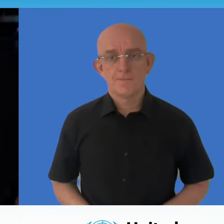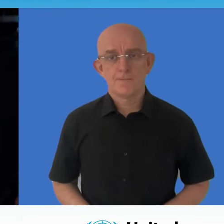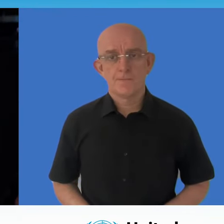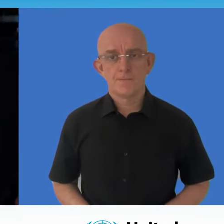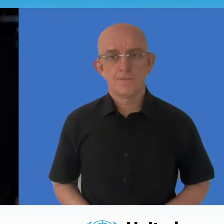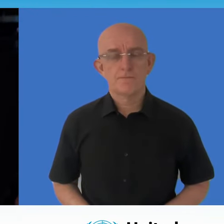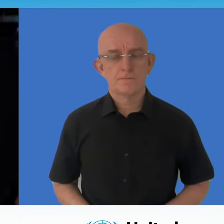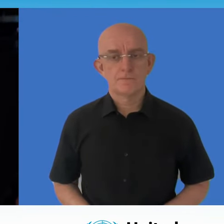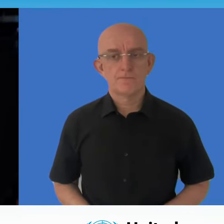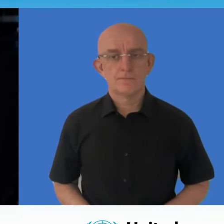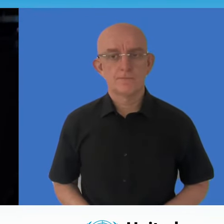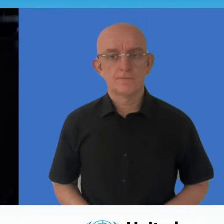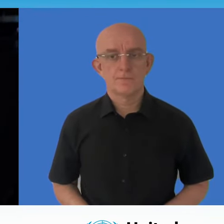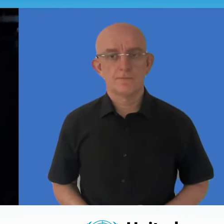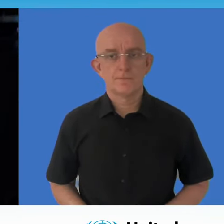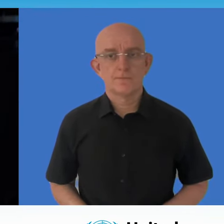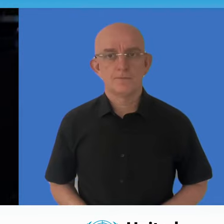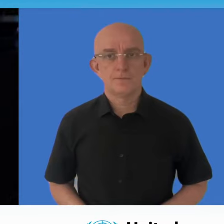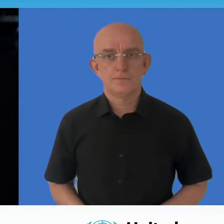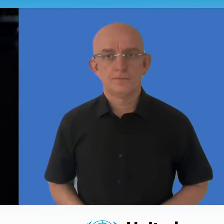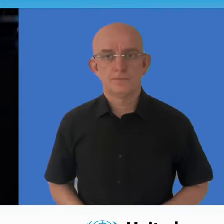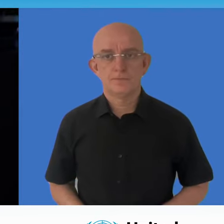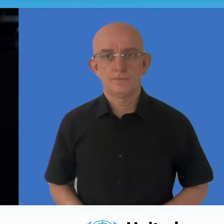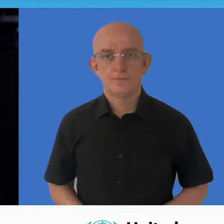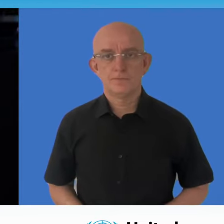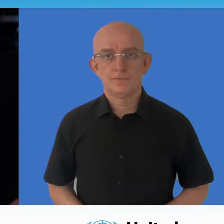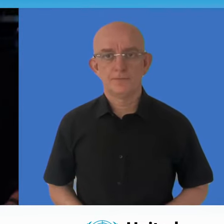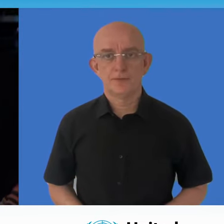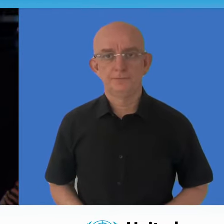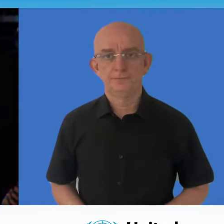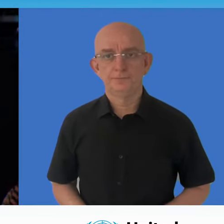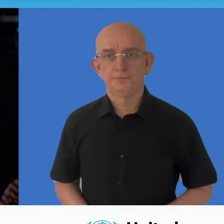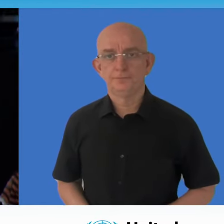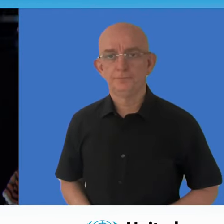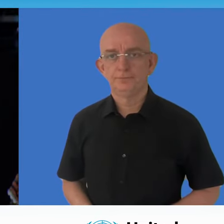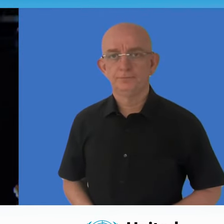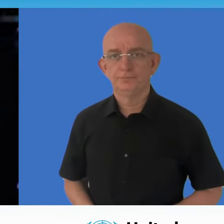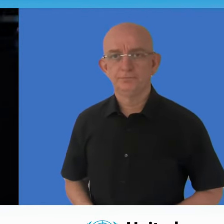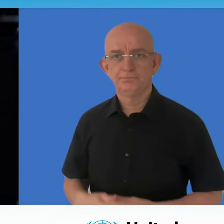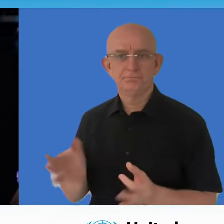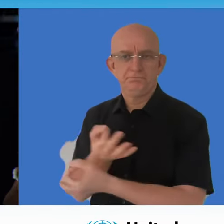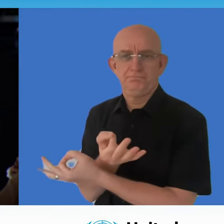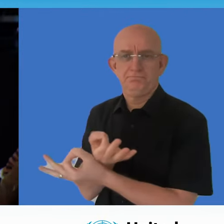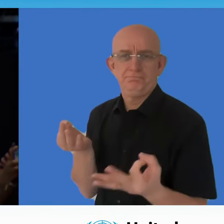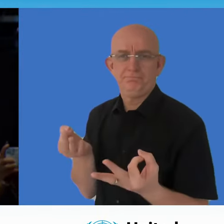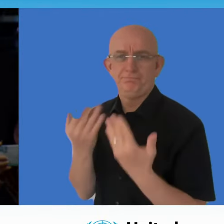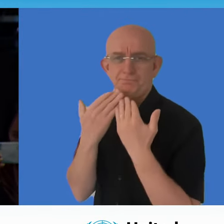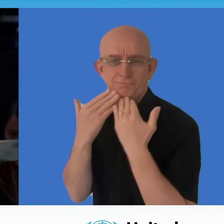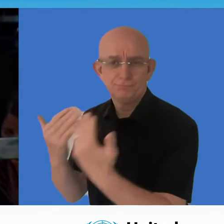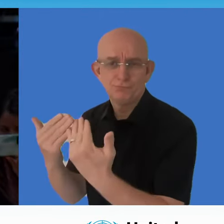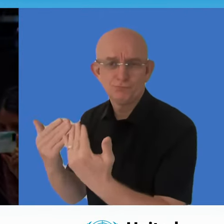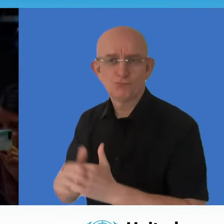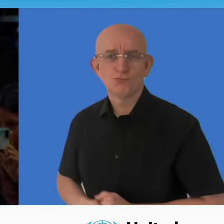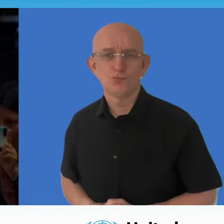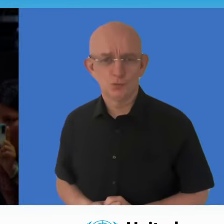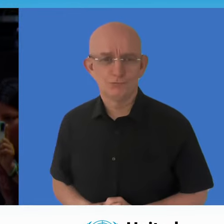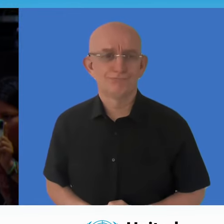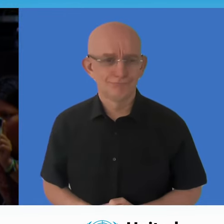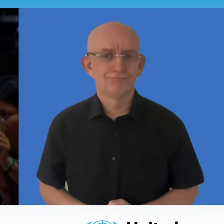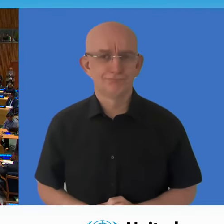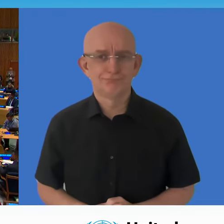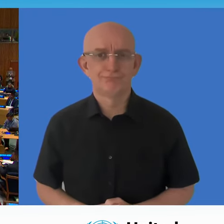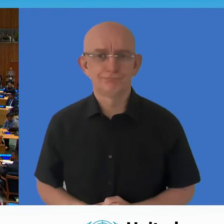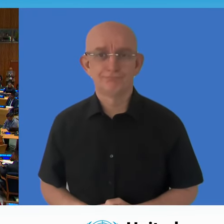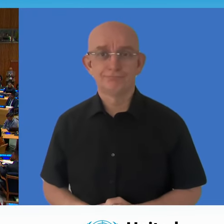Thank you. Thank you, Augusta. Thank you, President of ECOSOC. And thank you to all the panelists,